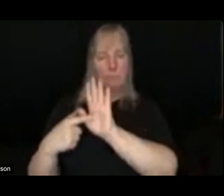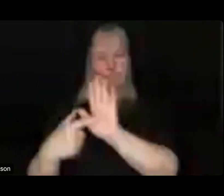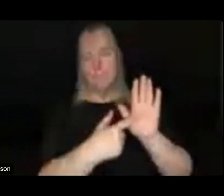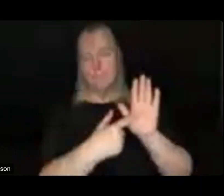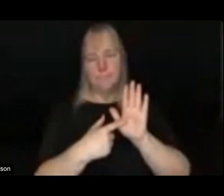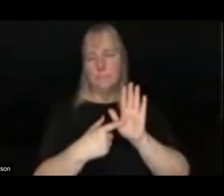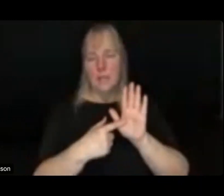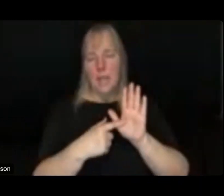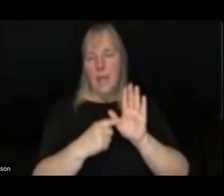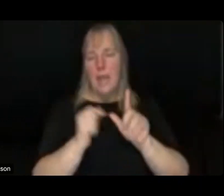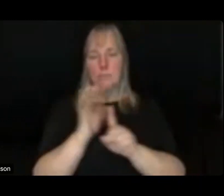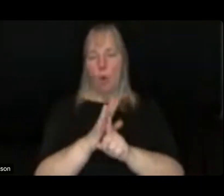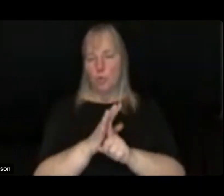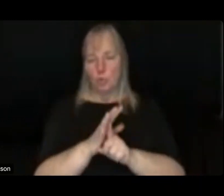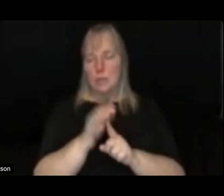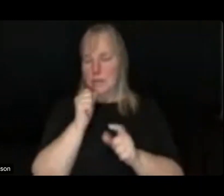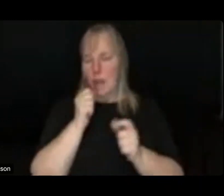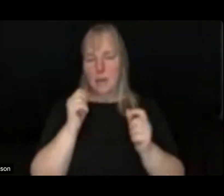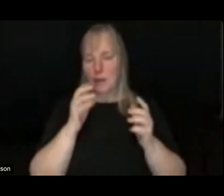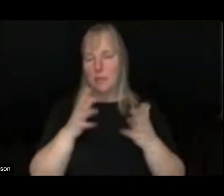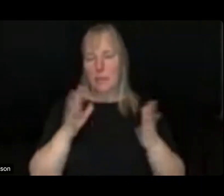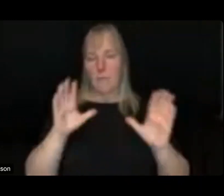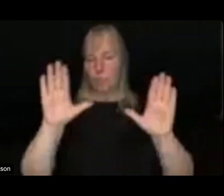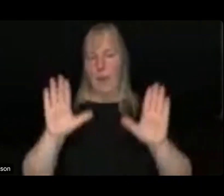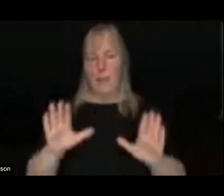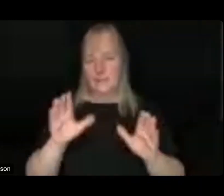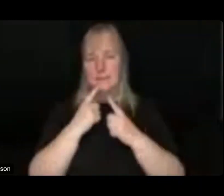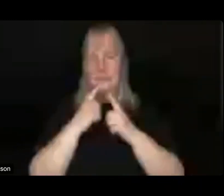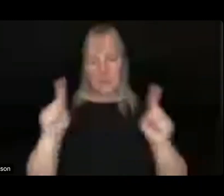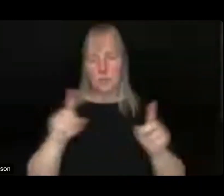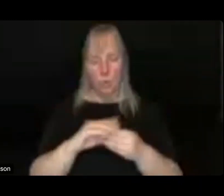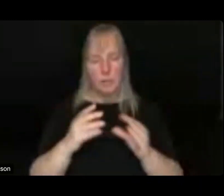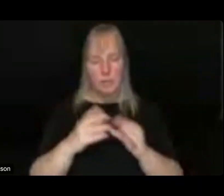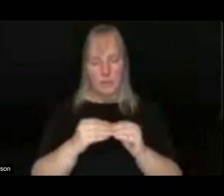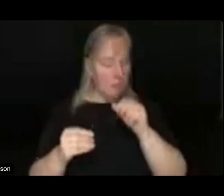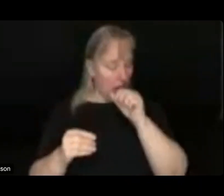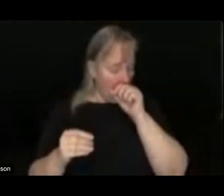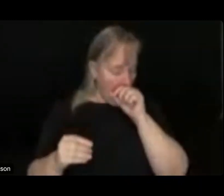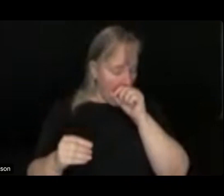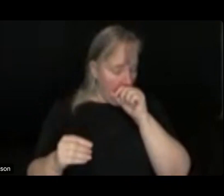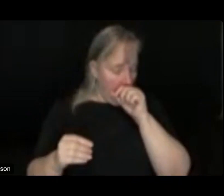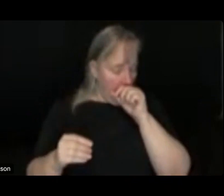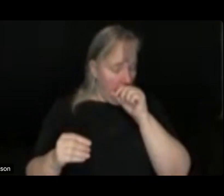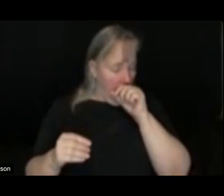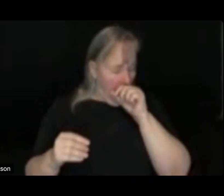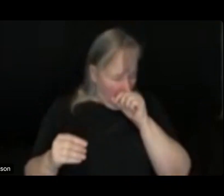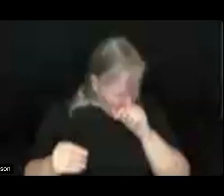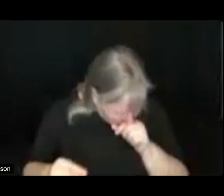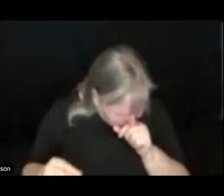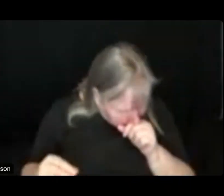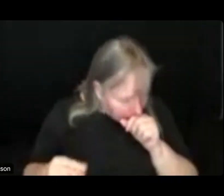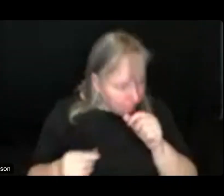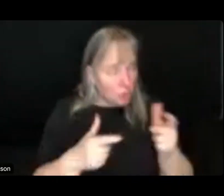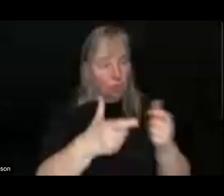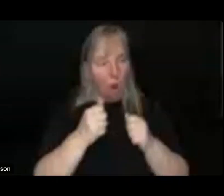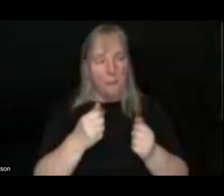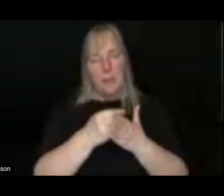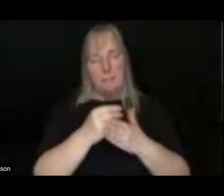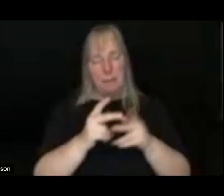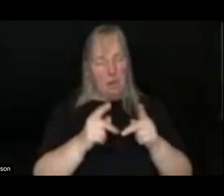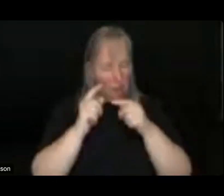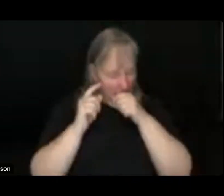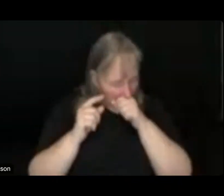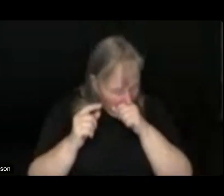of the companies that we have here that could draw some of those money people to take another look at this region. And some of it